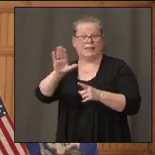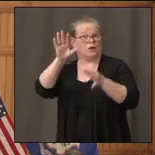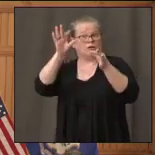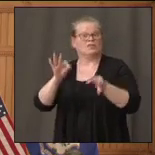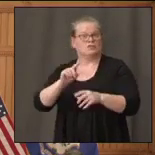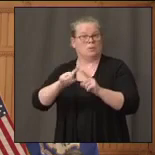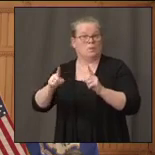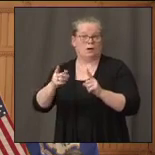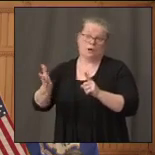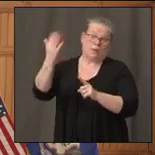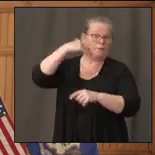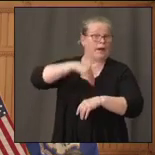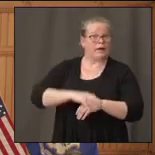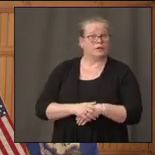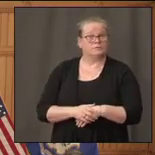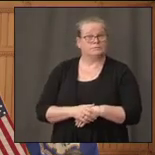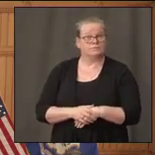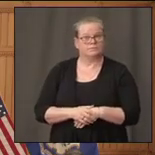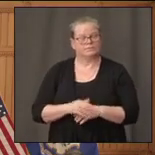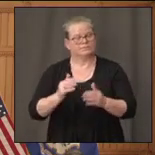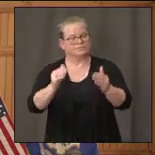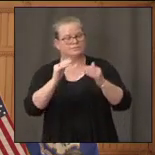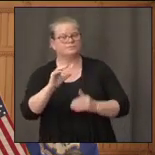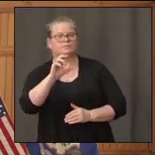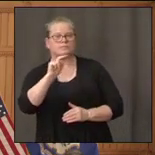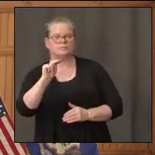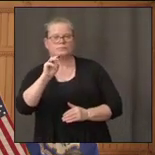Okay, thank you very much. Connecticut Public Media.